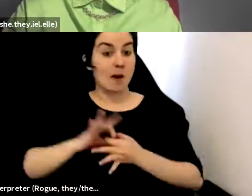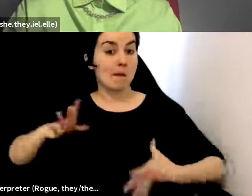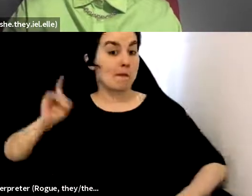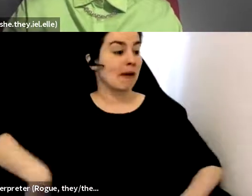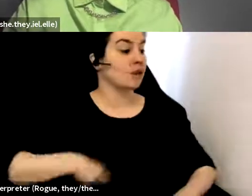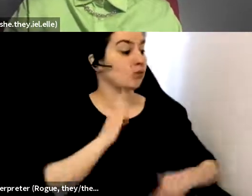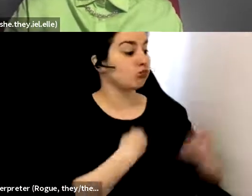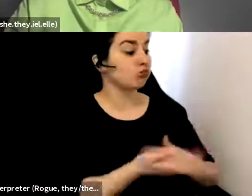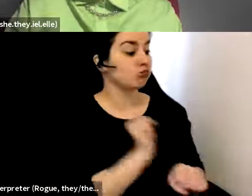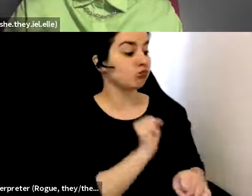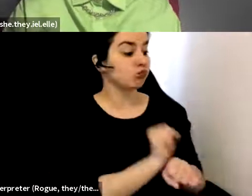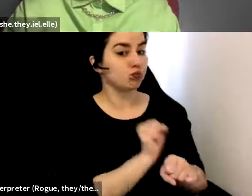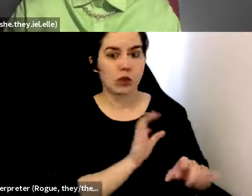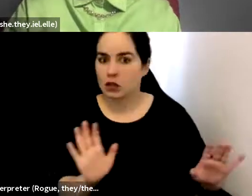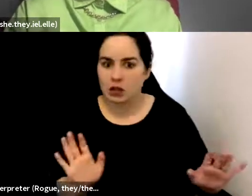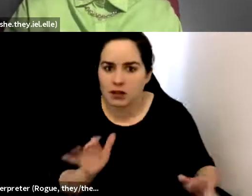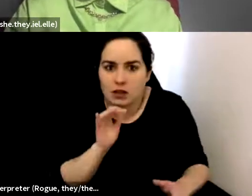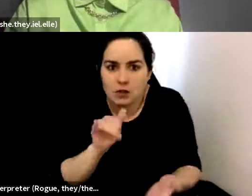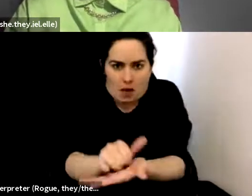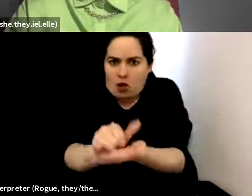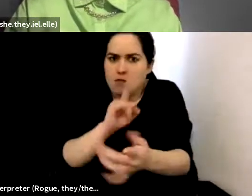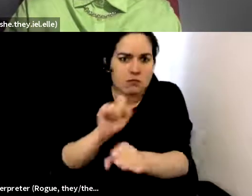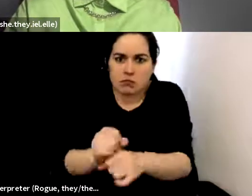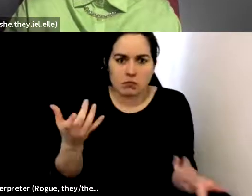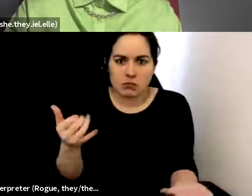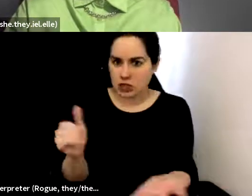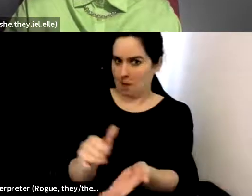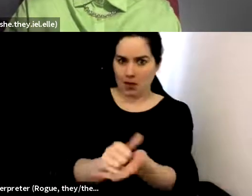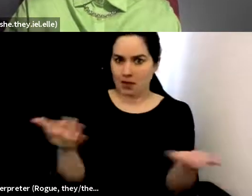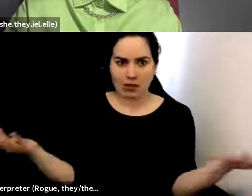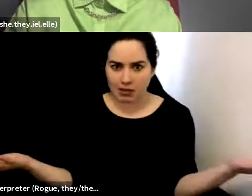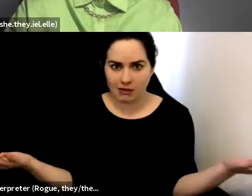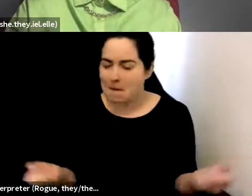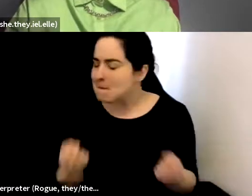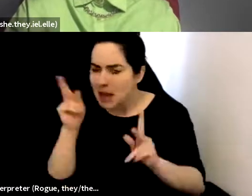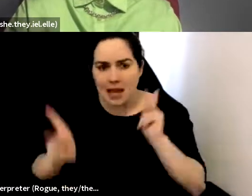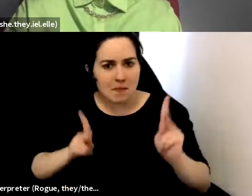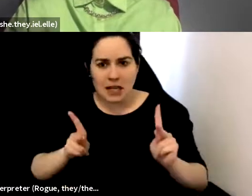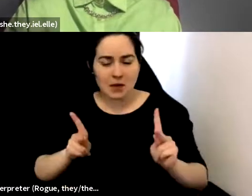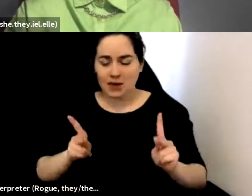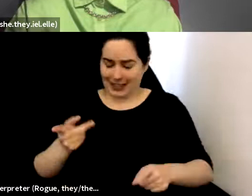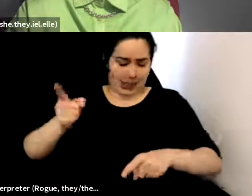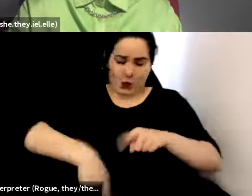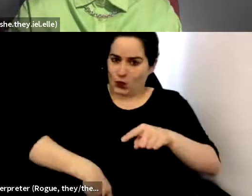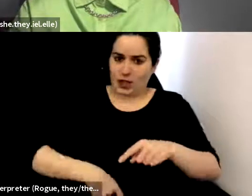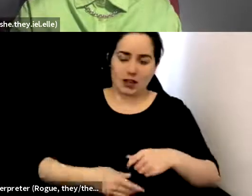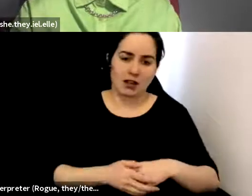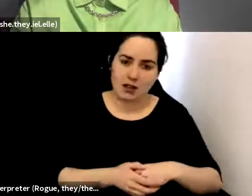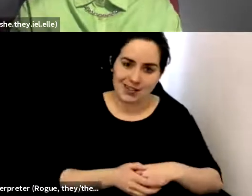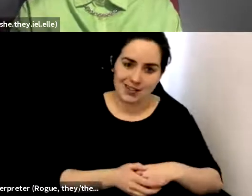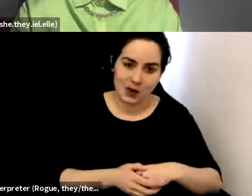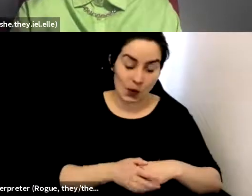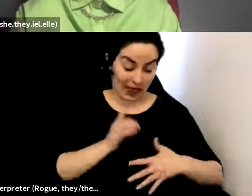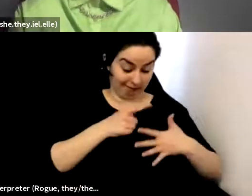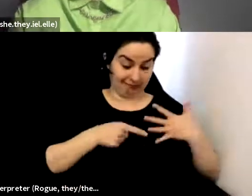like not possible for many of us. So yeah, that's, it sort of came out of all those